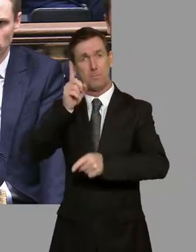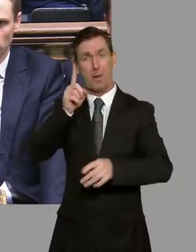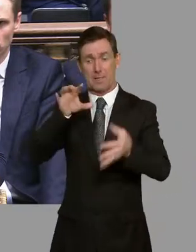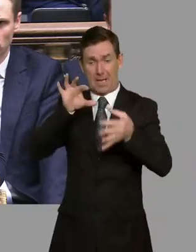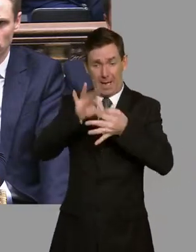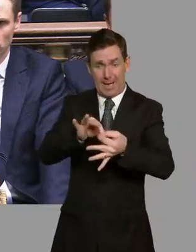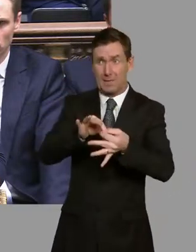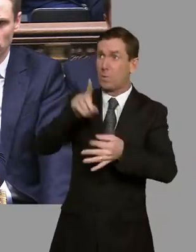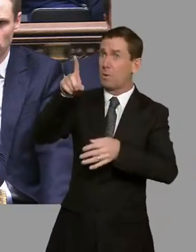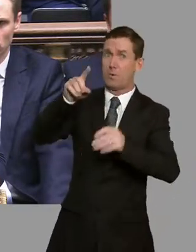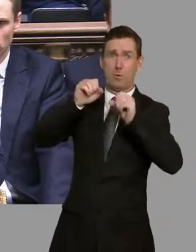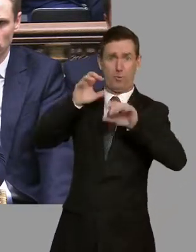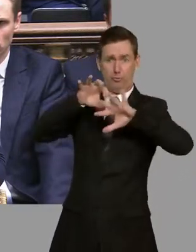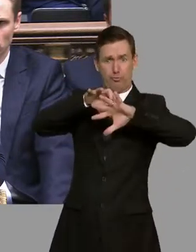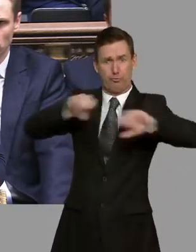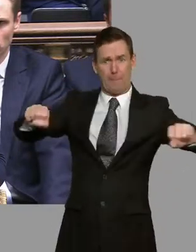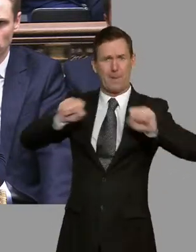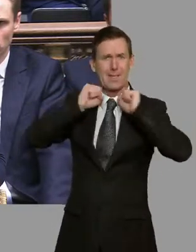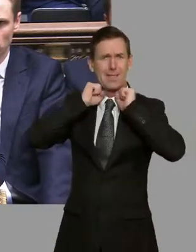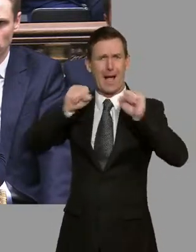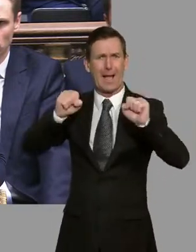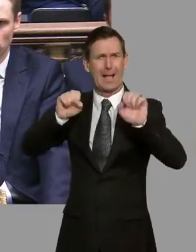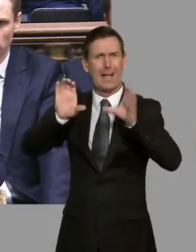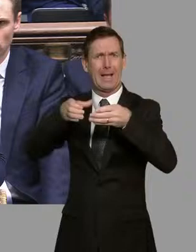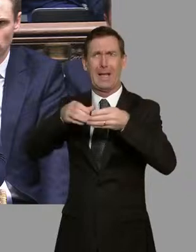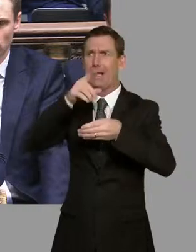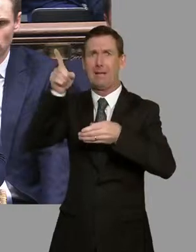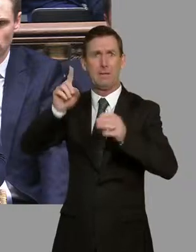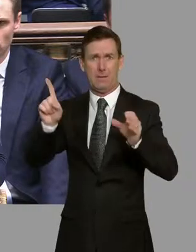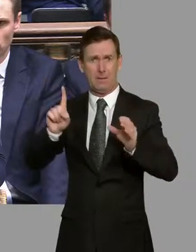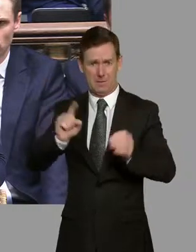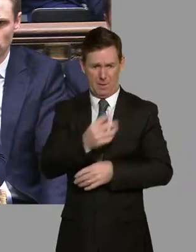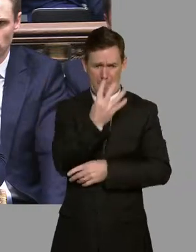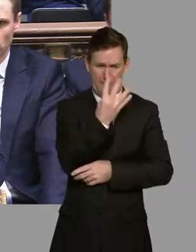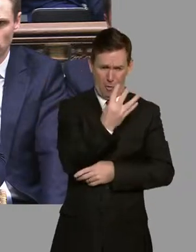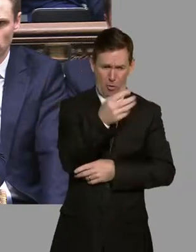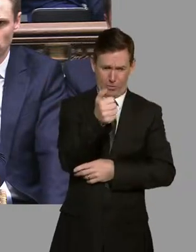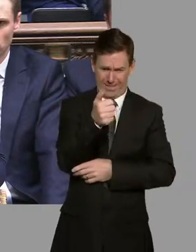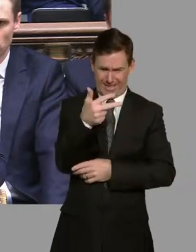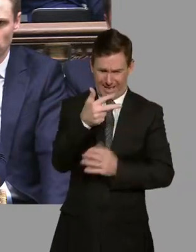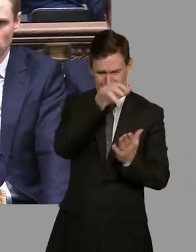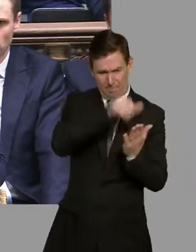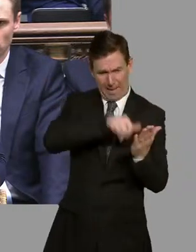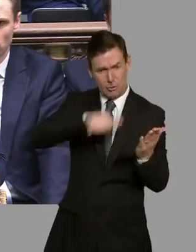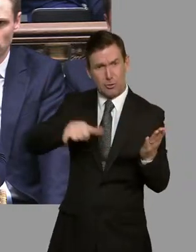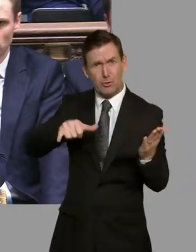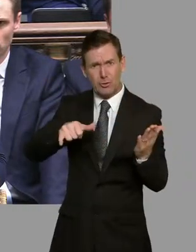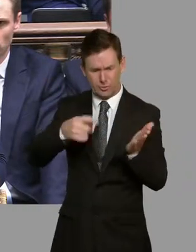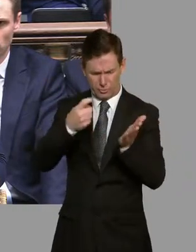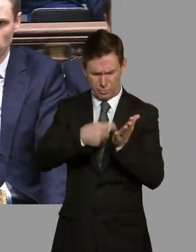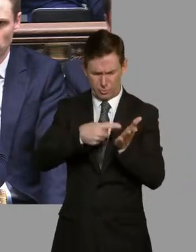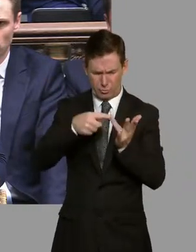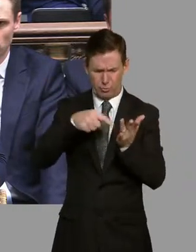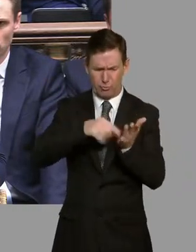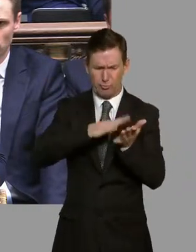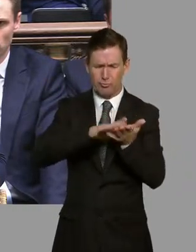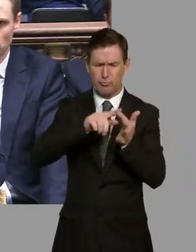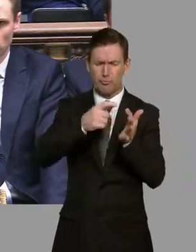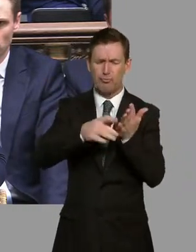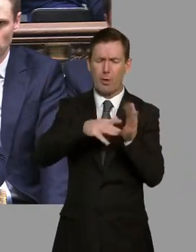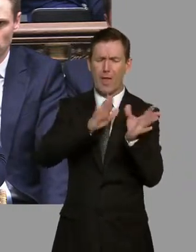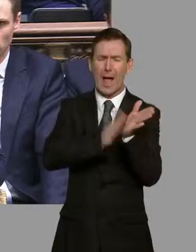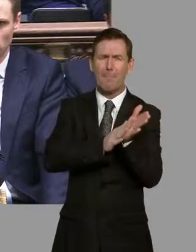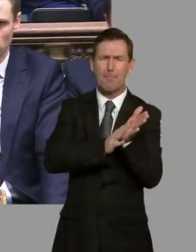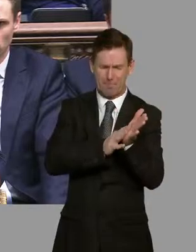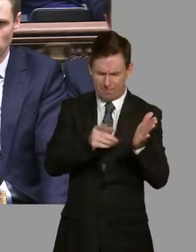468 pages, it mentioned Rotherham just once. Is the Prime Minister confident that we know the full extent of